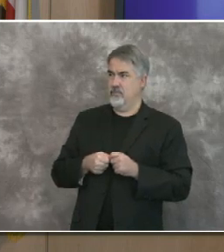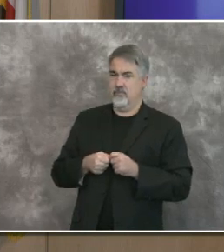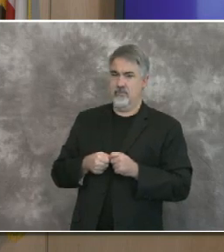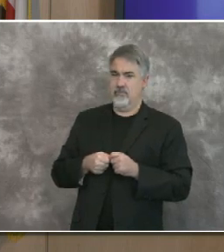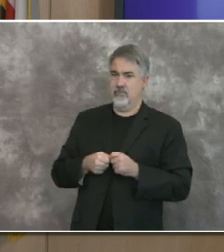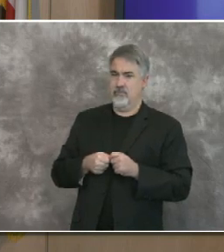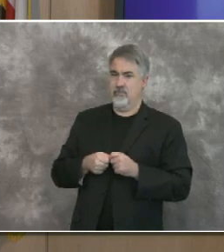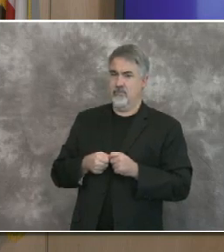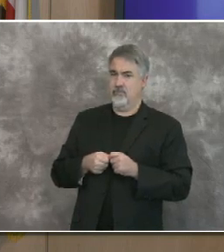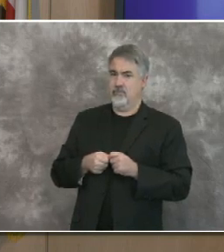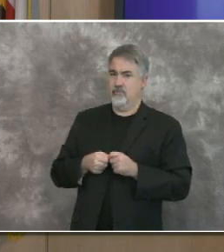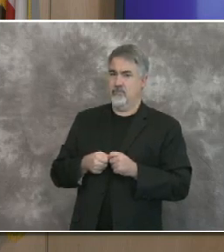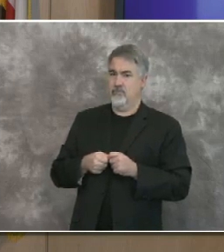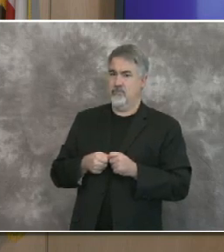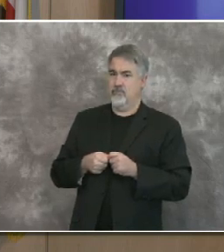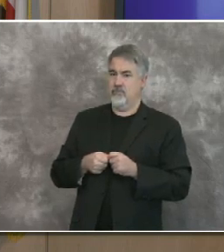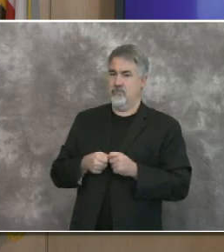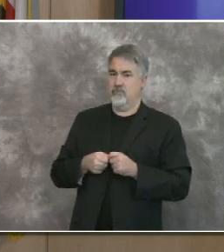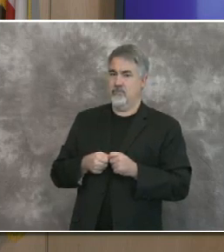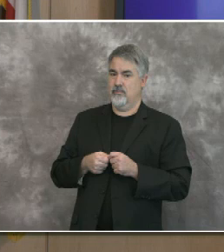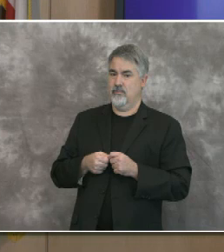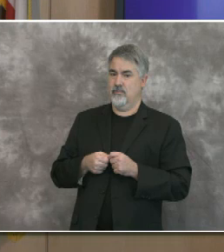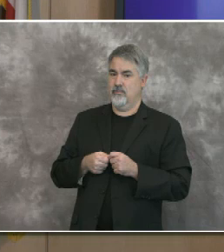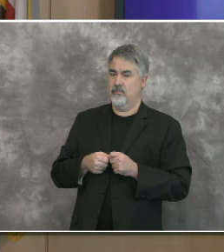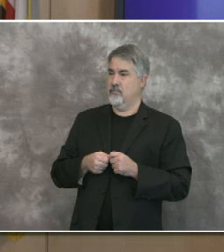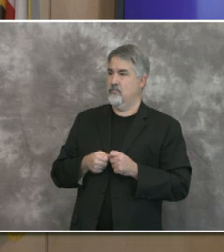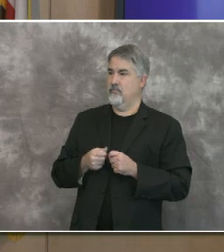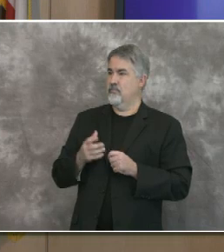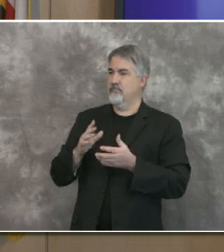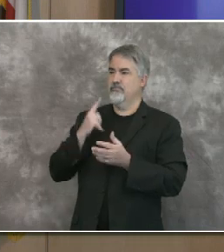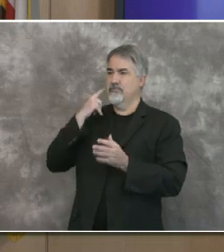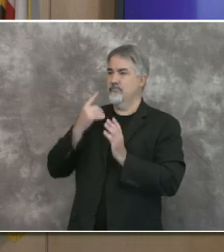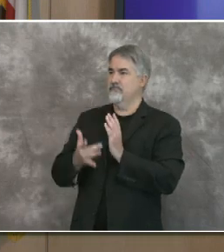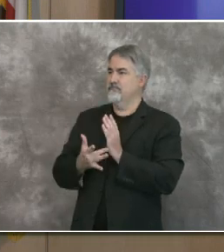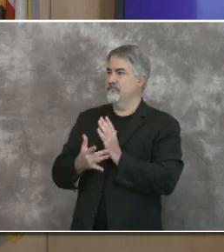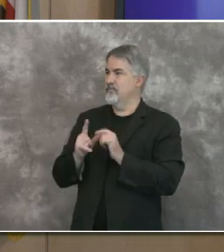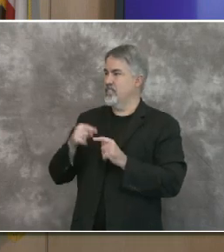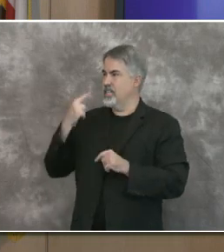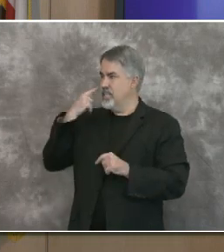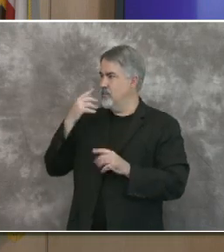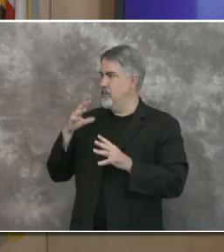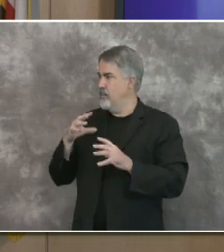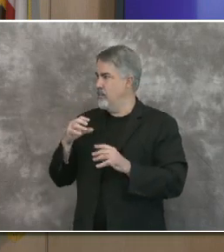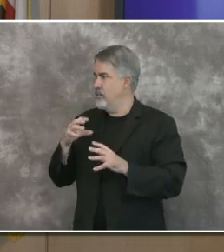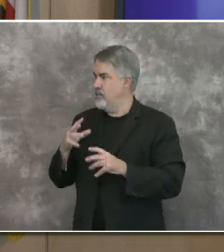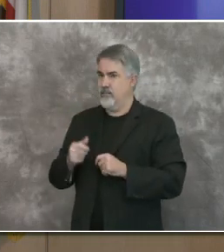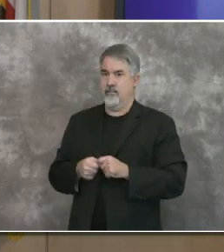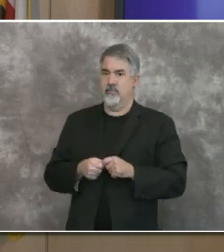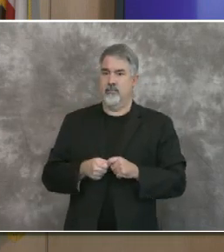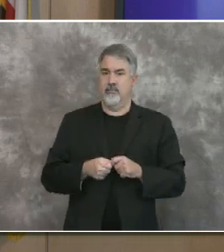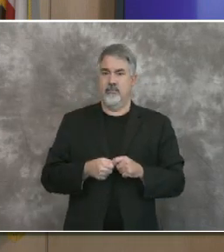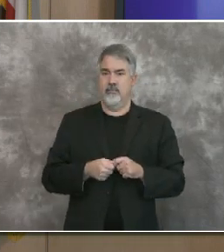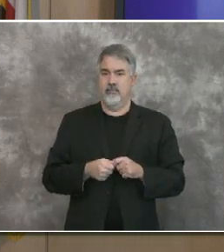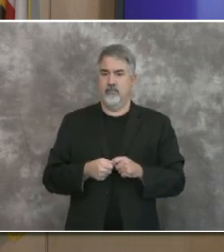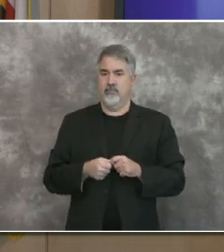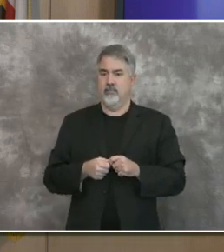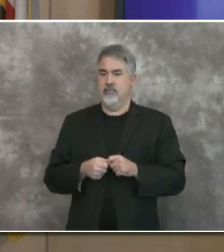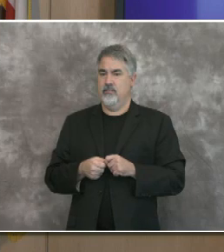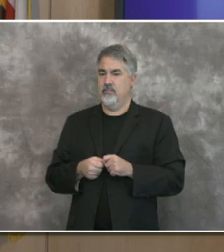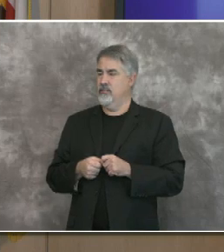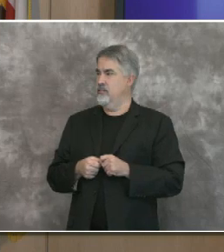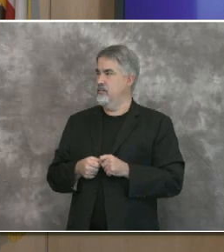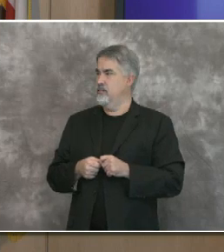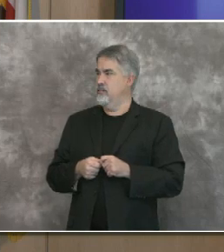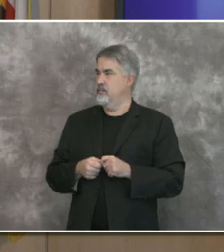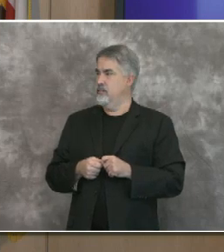regular conversations with these state officials, are they giving you any indications, for restaurant owners who might be listening right now, when that green light might be coming down?